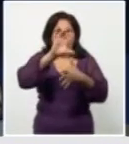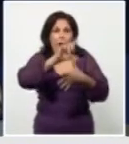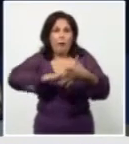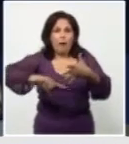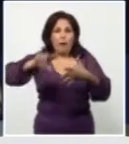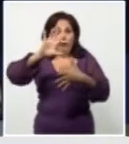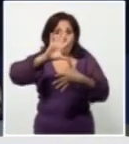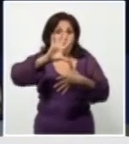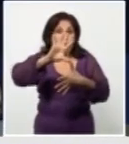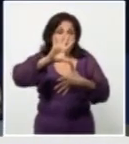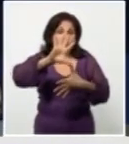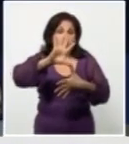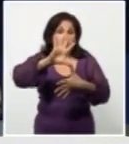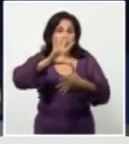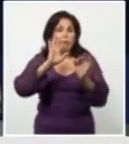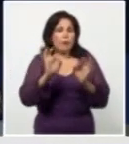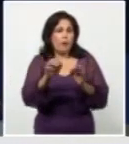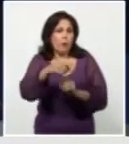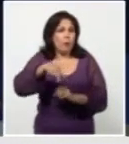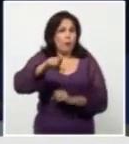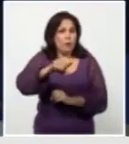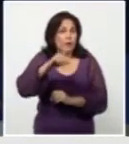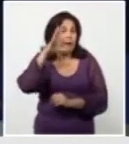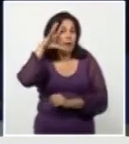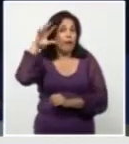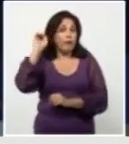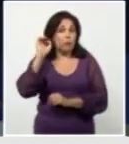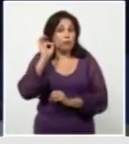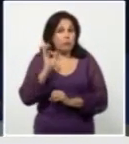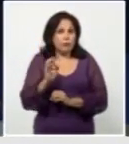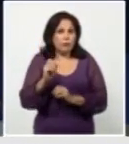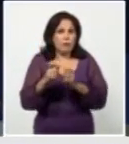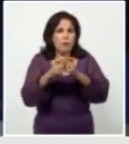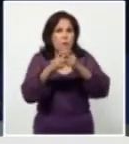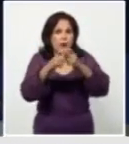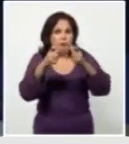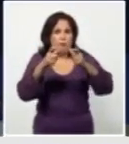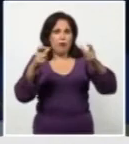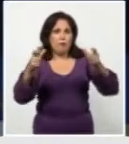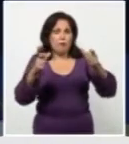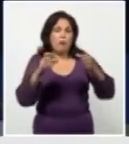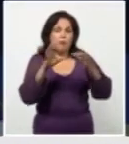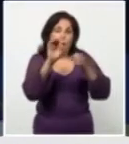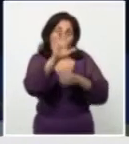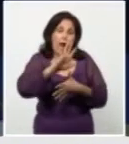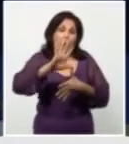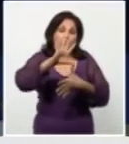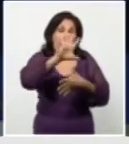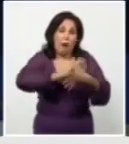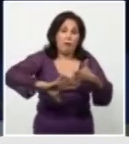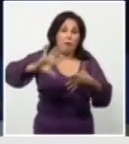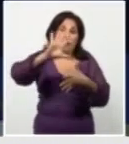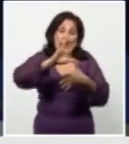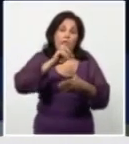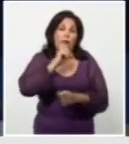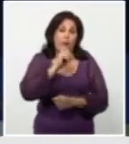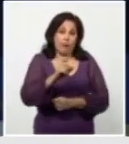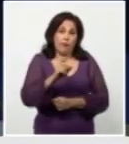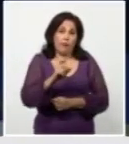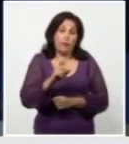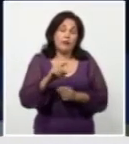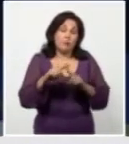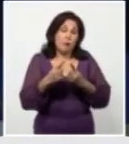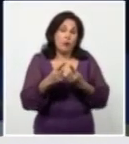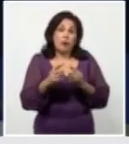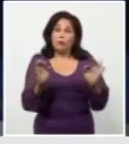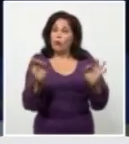it still gives the impression that it does not have the pandemic under control. For some of